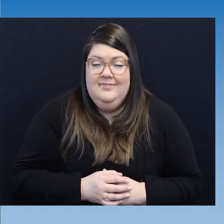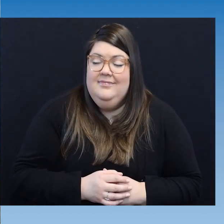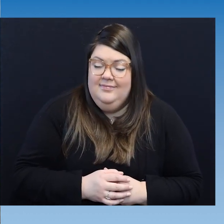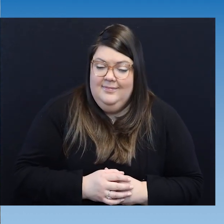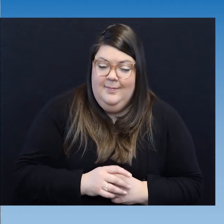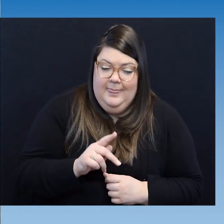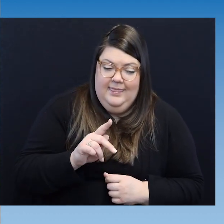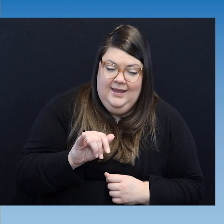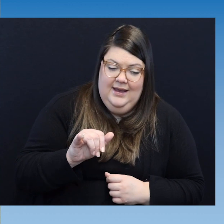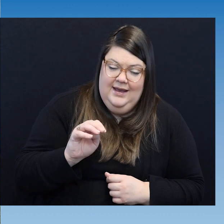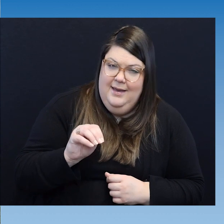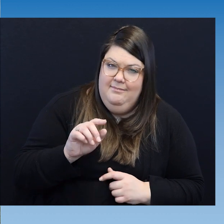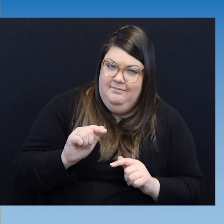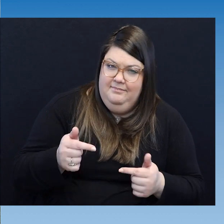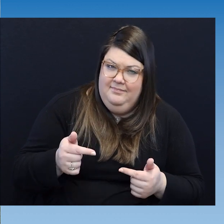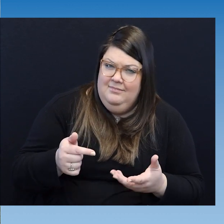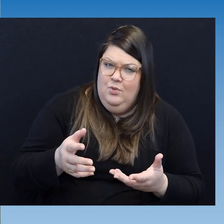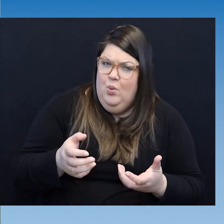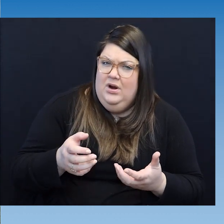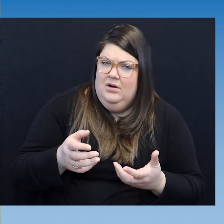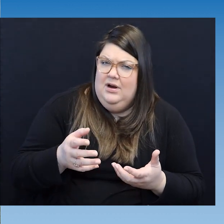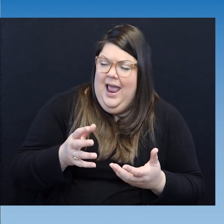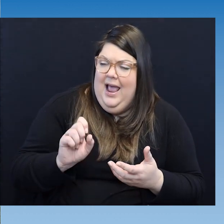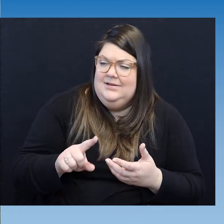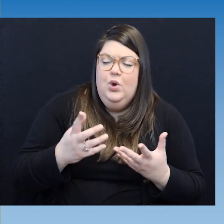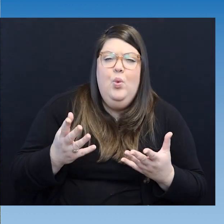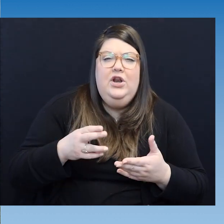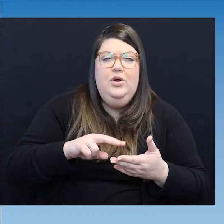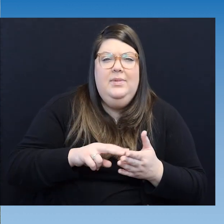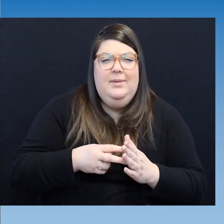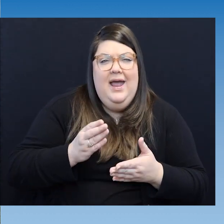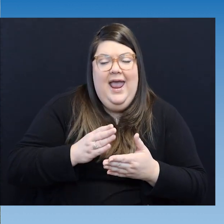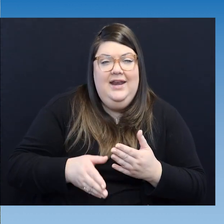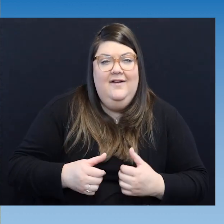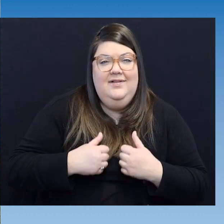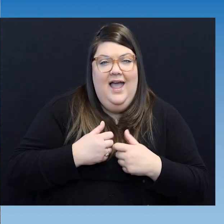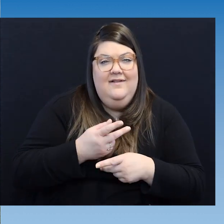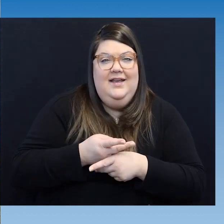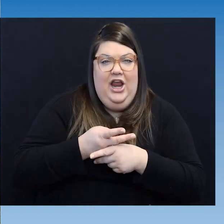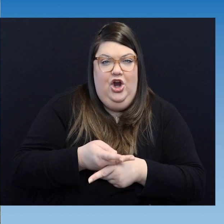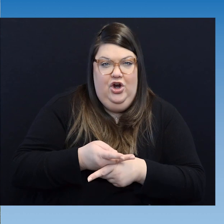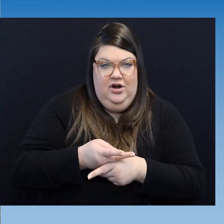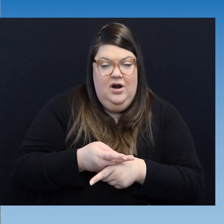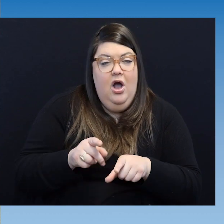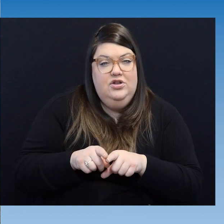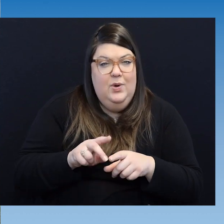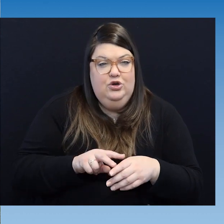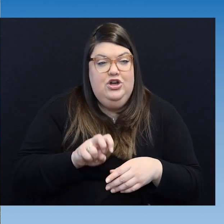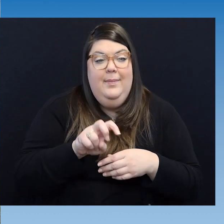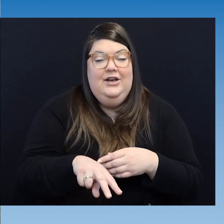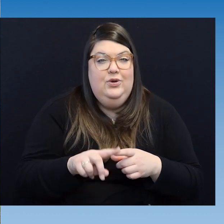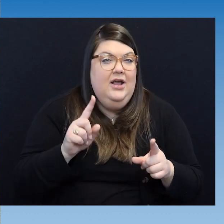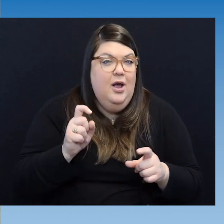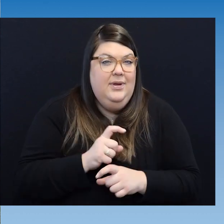us. What do we mean by end of life care? And I just want to also jump into that kind of complicated